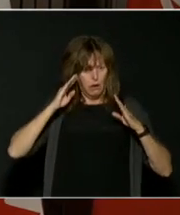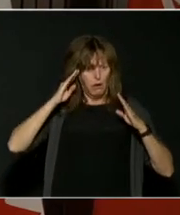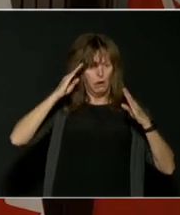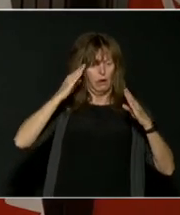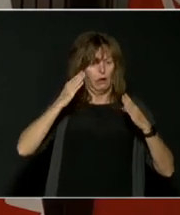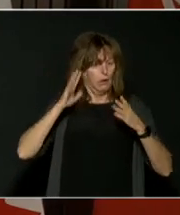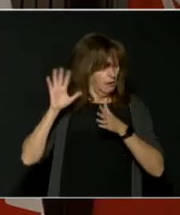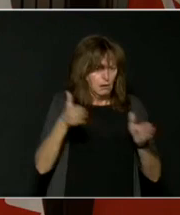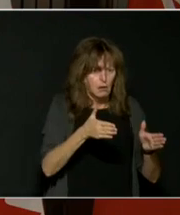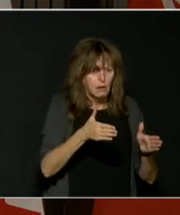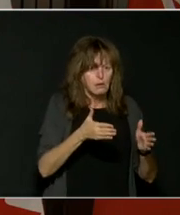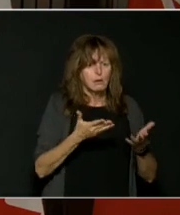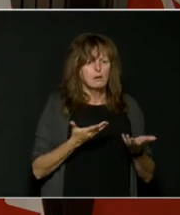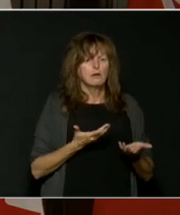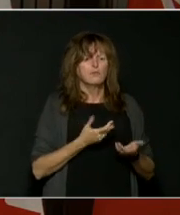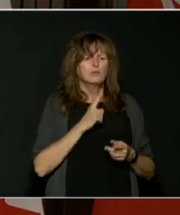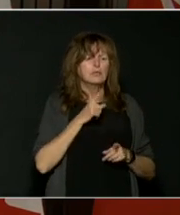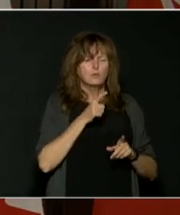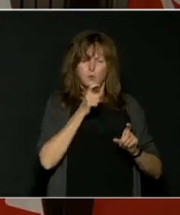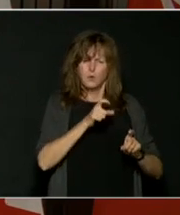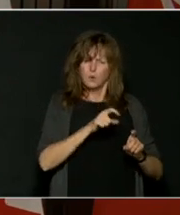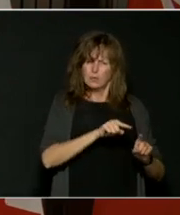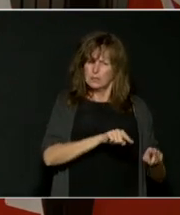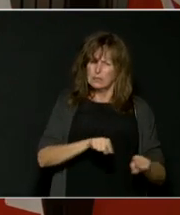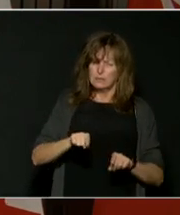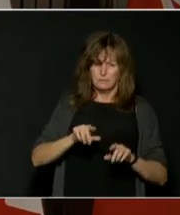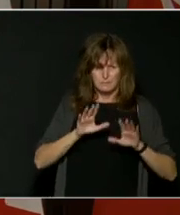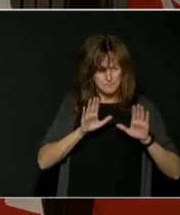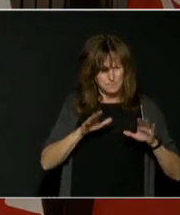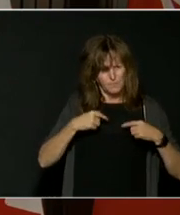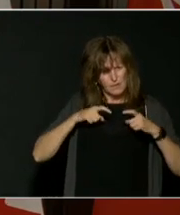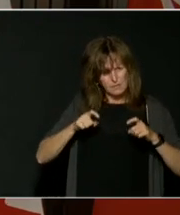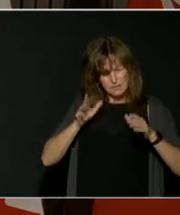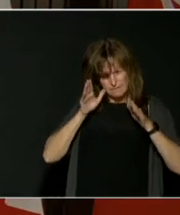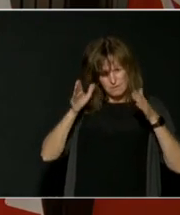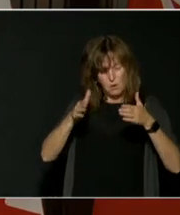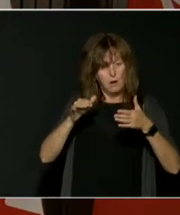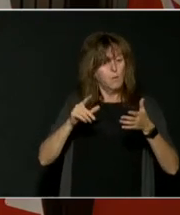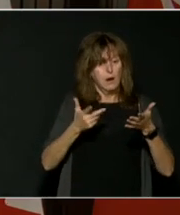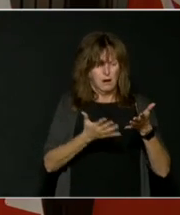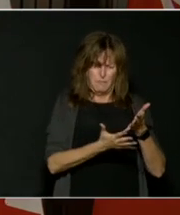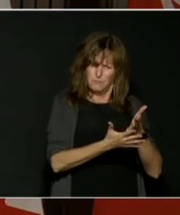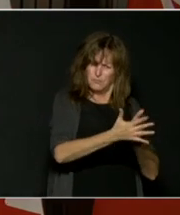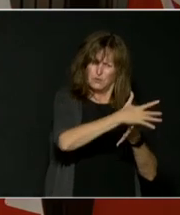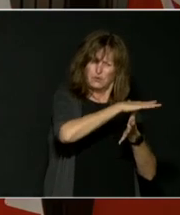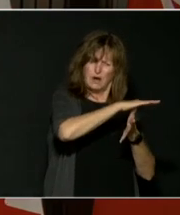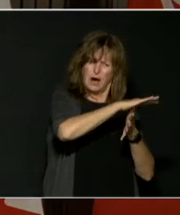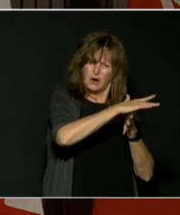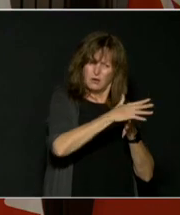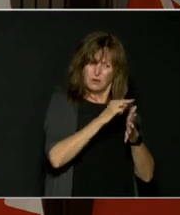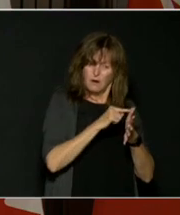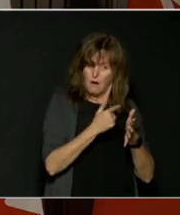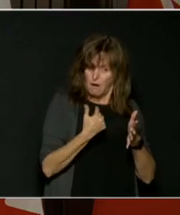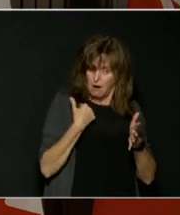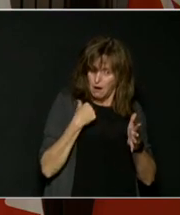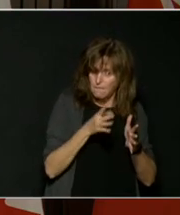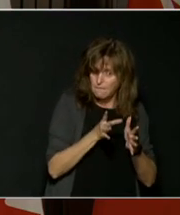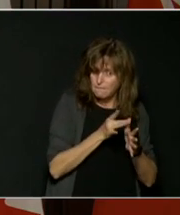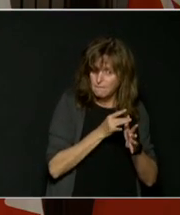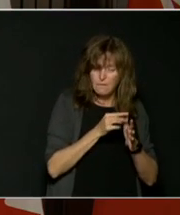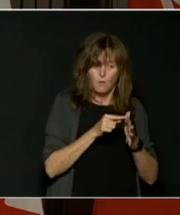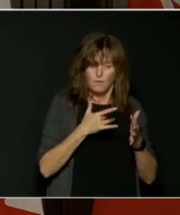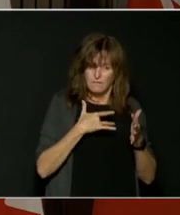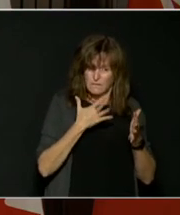unnecessary. What we need to do is focus on the cases and their contacts and outbreaks and get the turnaround time